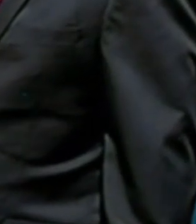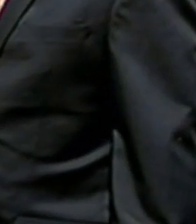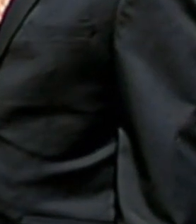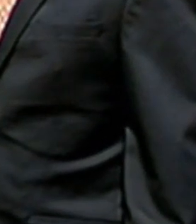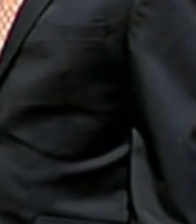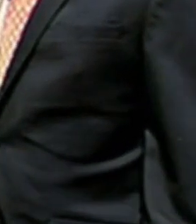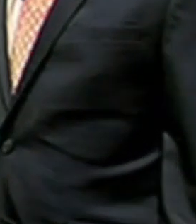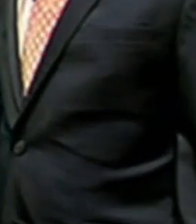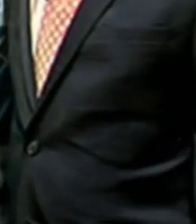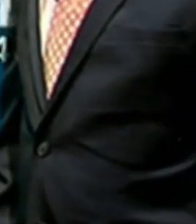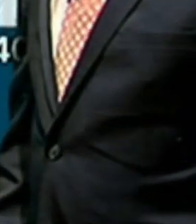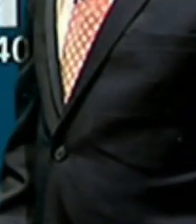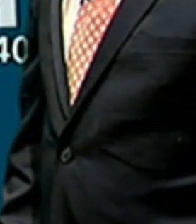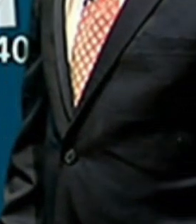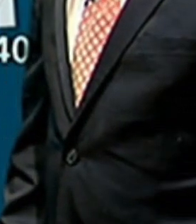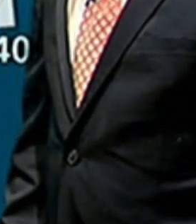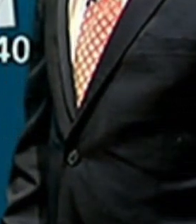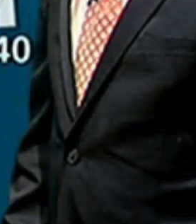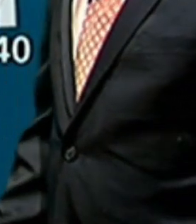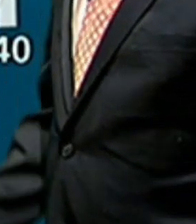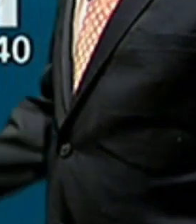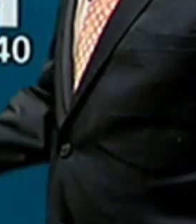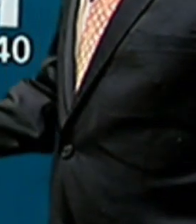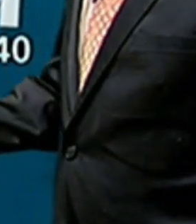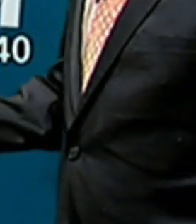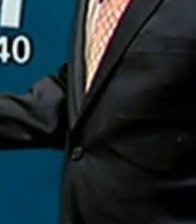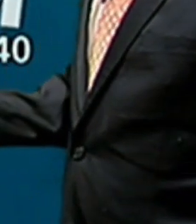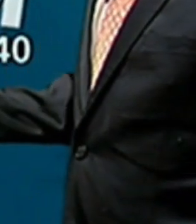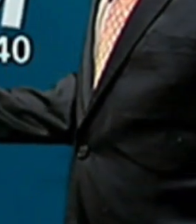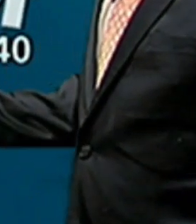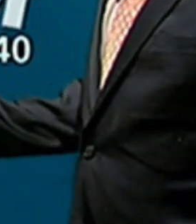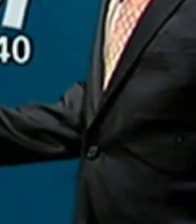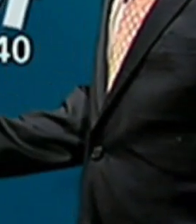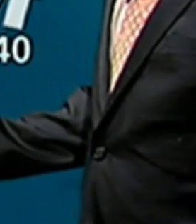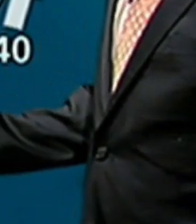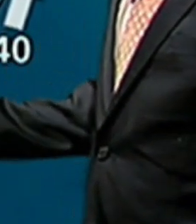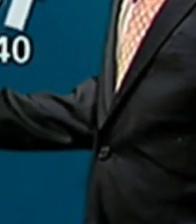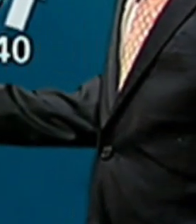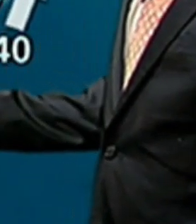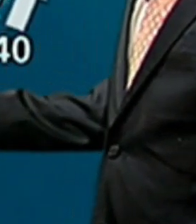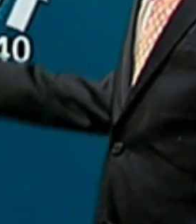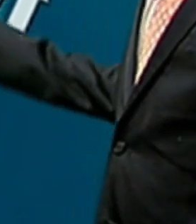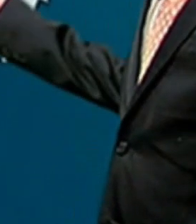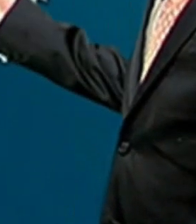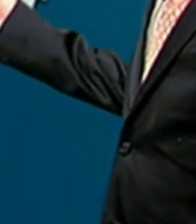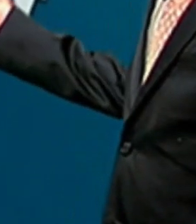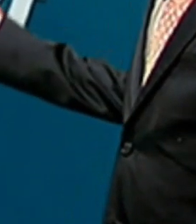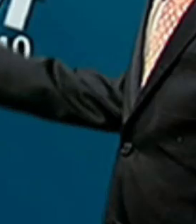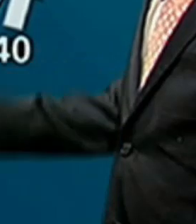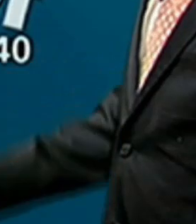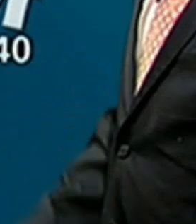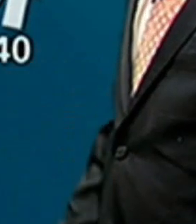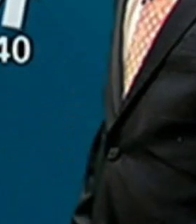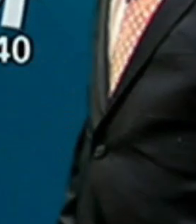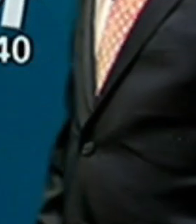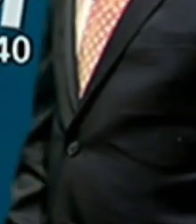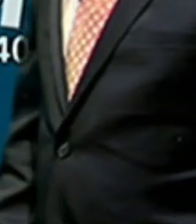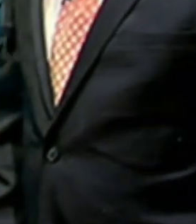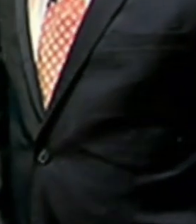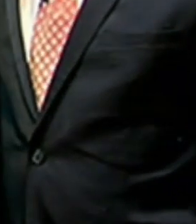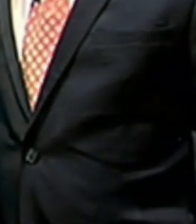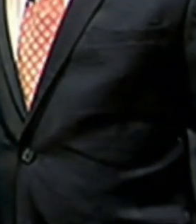dibotse tša bofefo ka dikalong tša ka kapa leboa go le ka borwa bodikele ba kapa gabotsena fela le ka kapa bohlabela go tsena bjalo ka dikalong tša ka KwaZulu-Natal